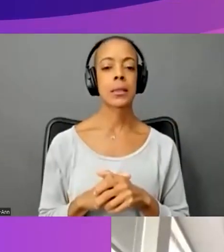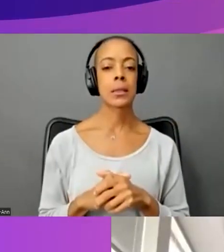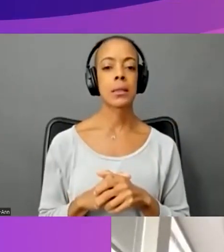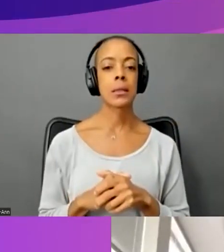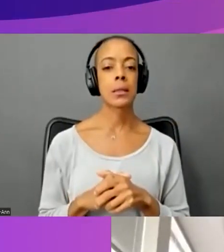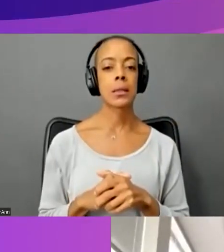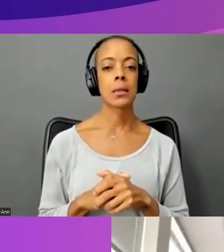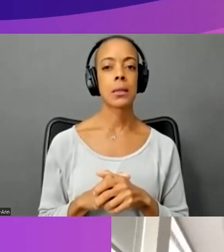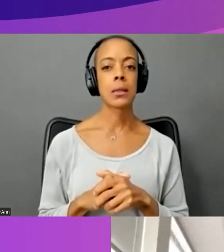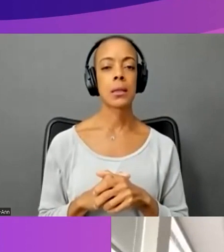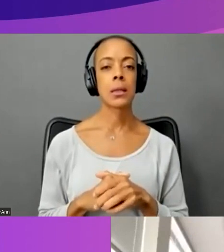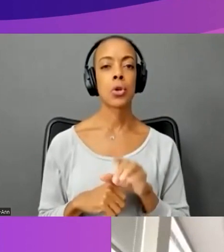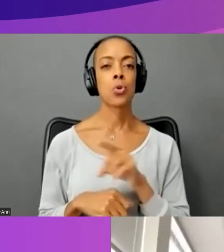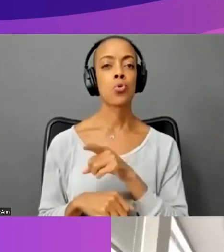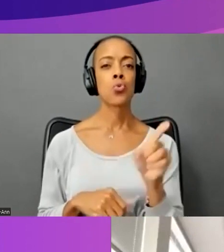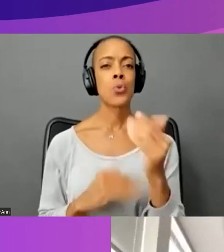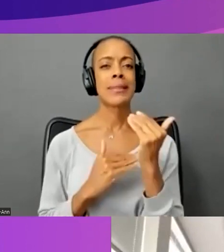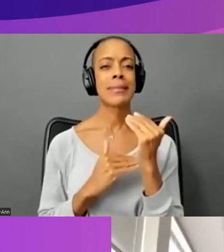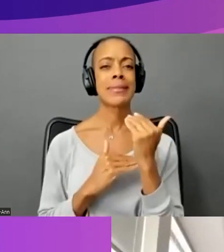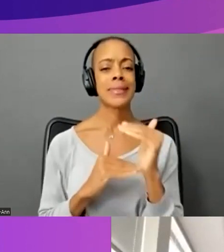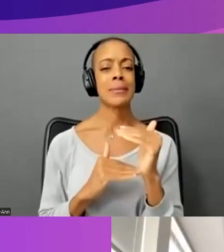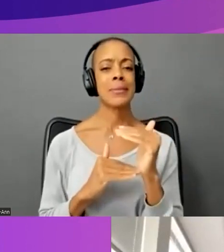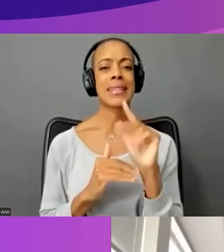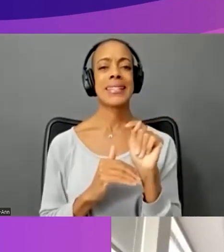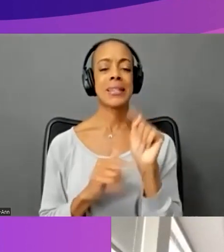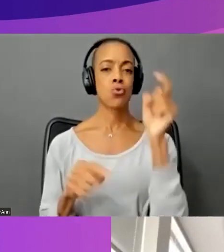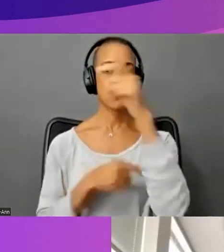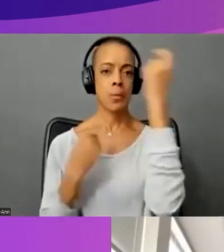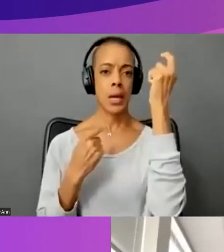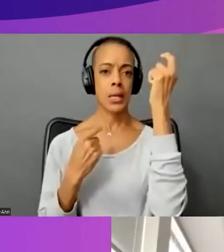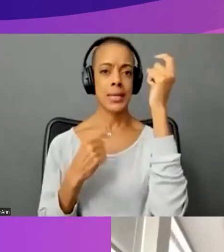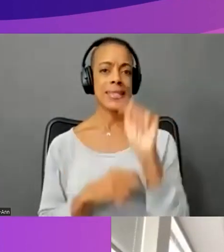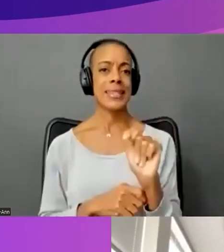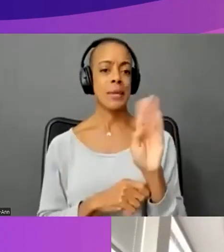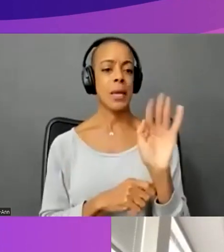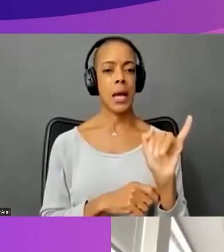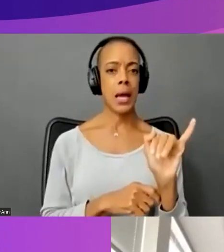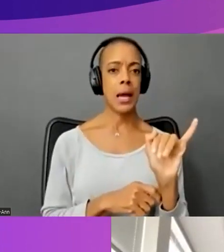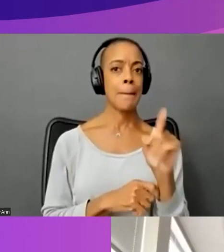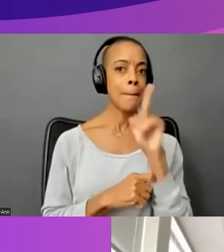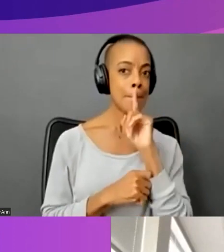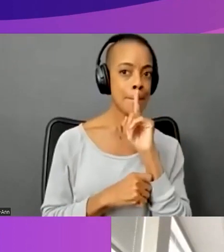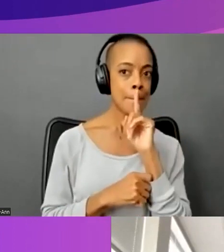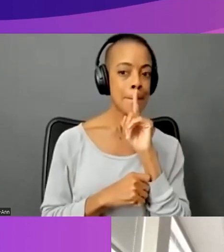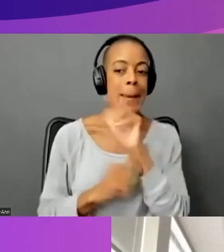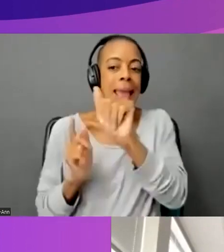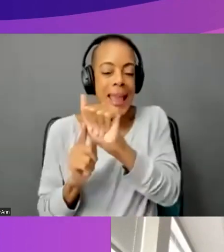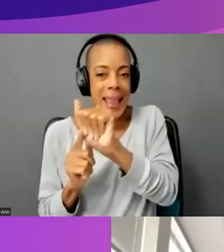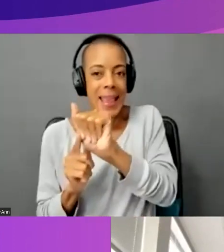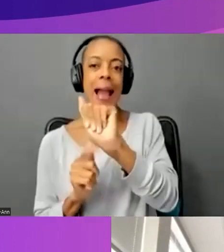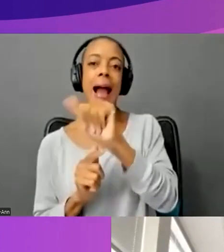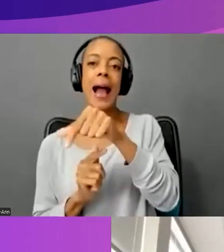why you're limiting to traumatic brain injury as opposed to acquired brain